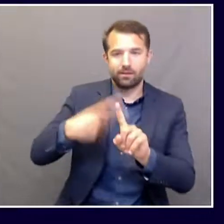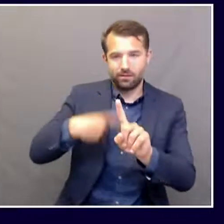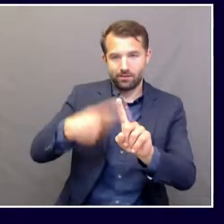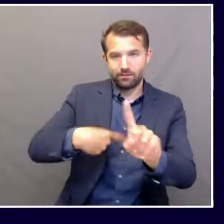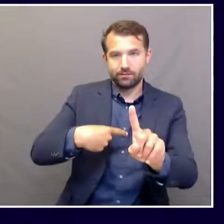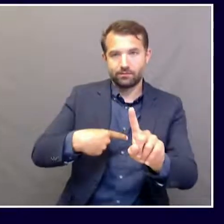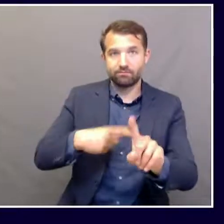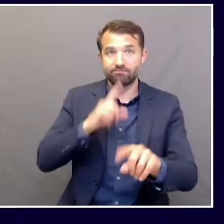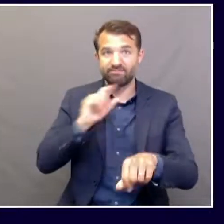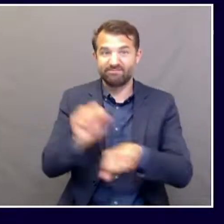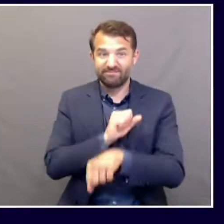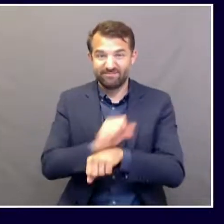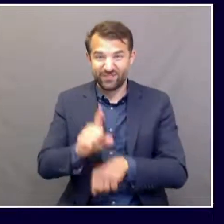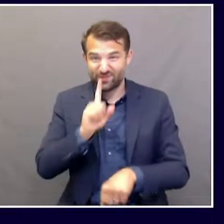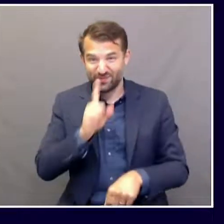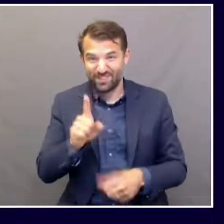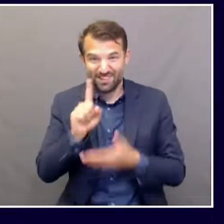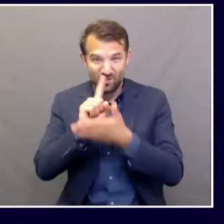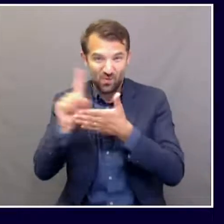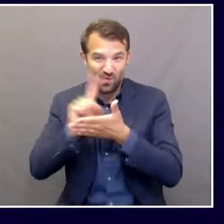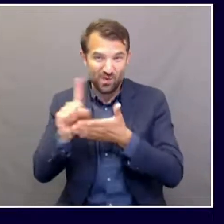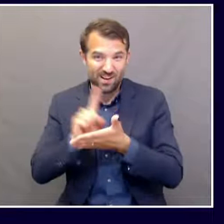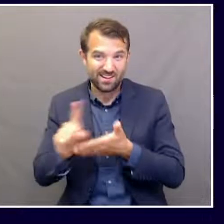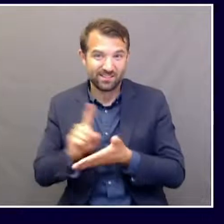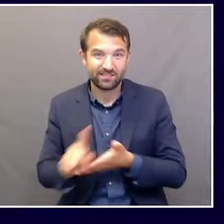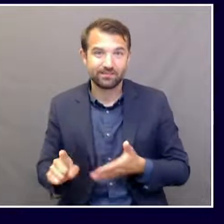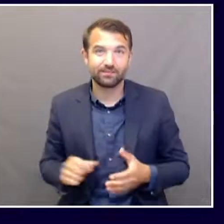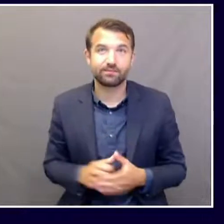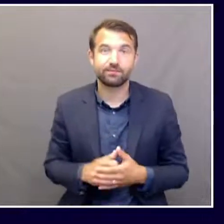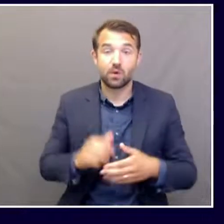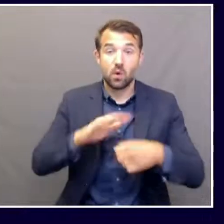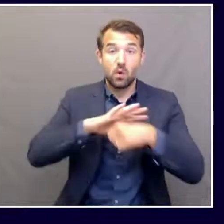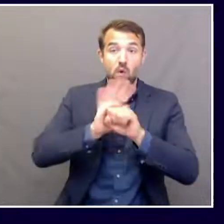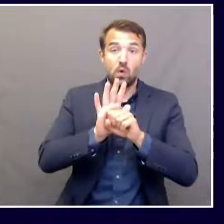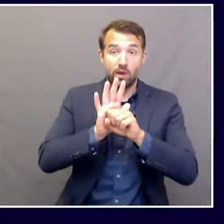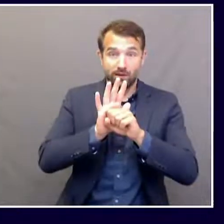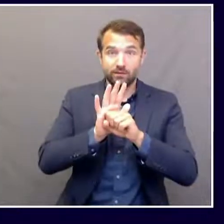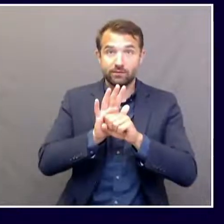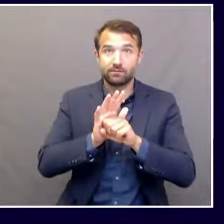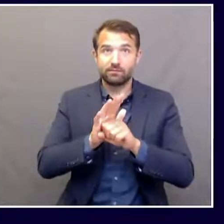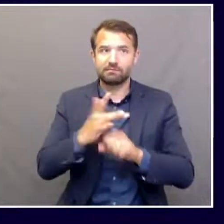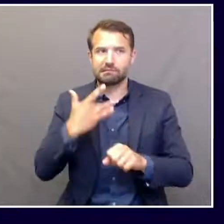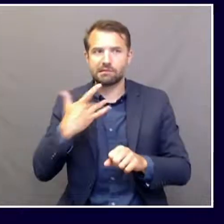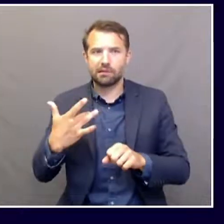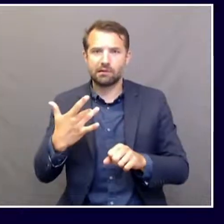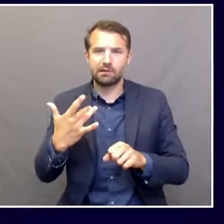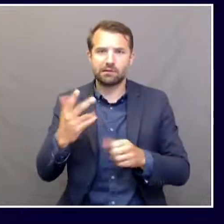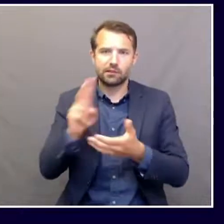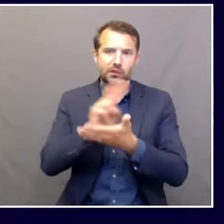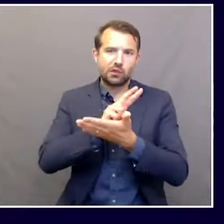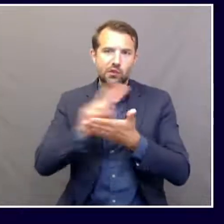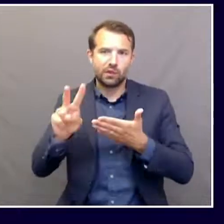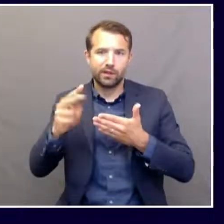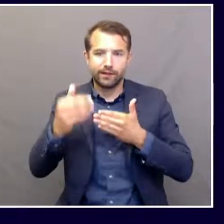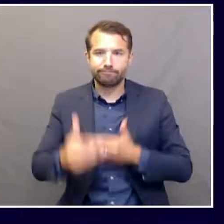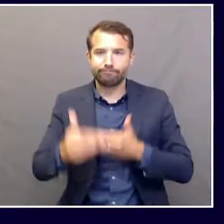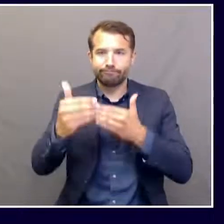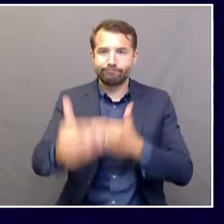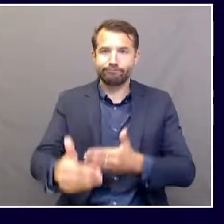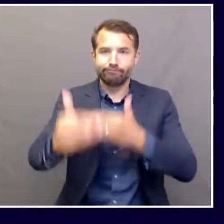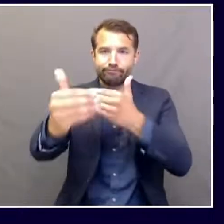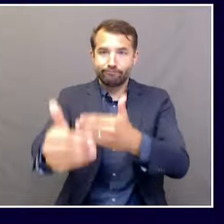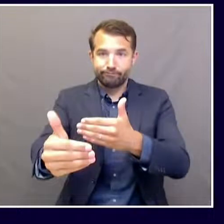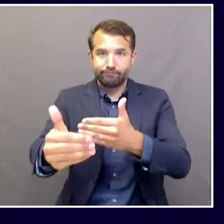incubation period for COVID-19 is a 2-week period. So we do try to make sure that we have information, that's solid